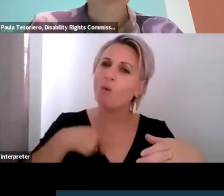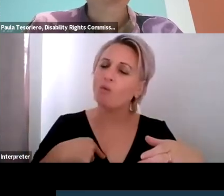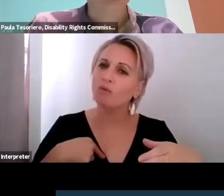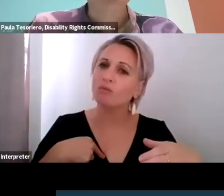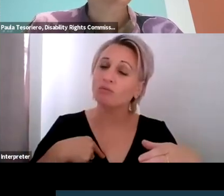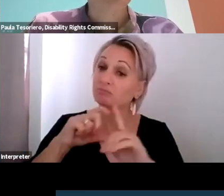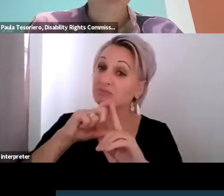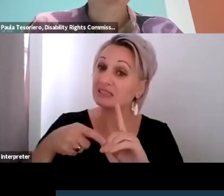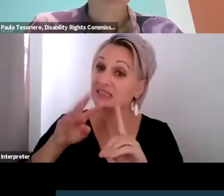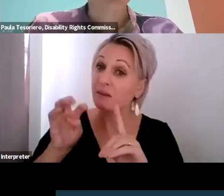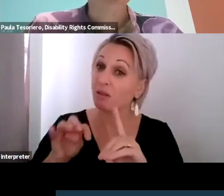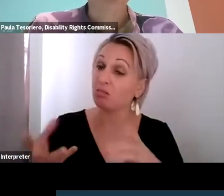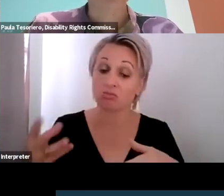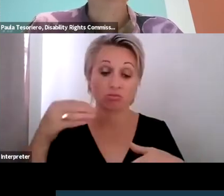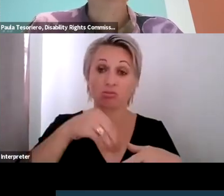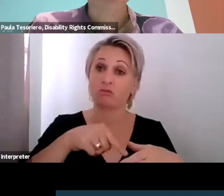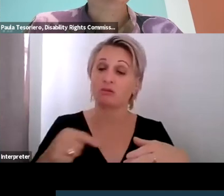are you involving disabled people